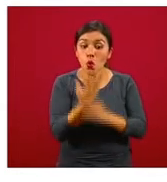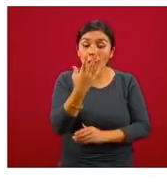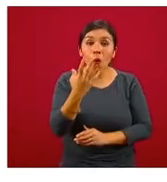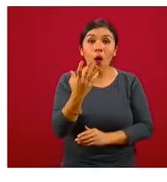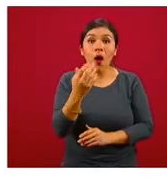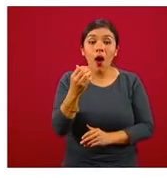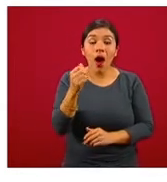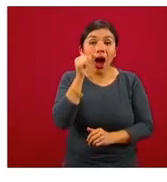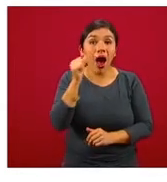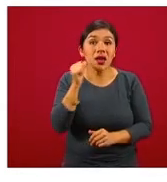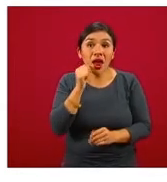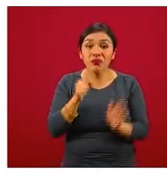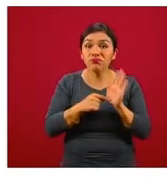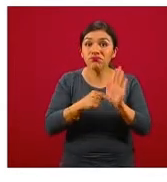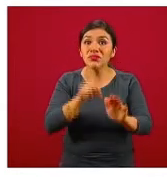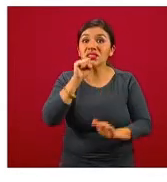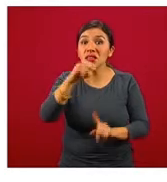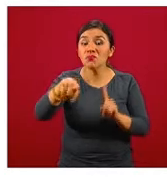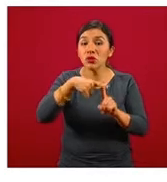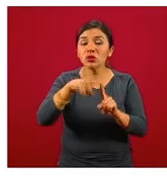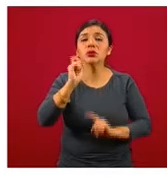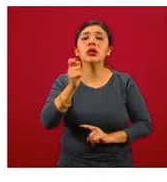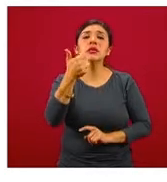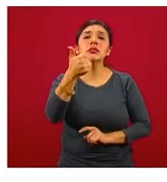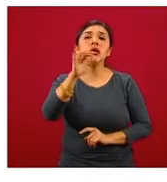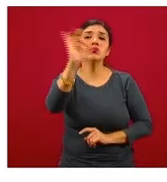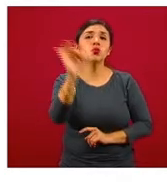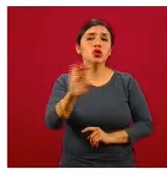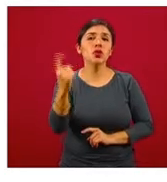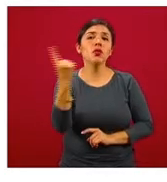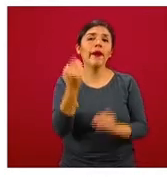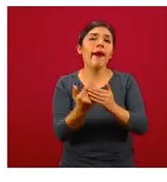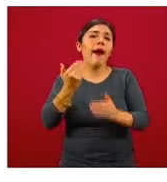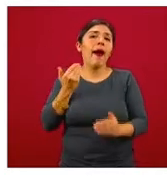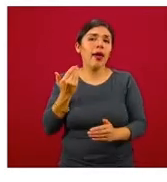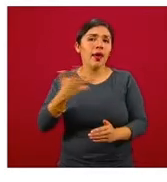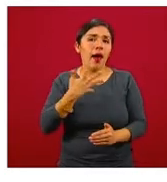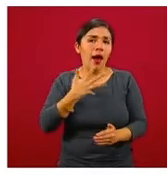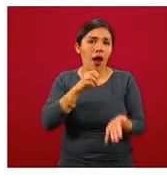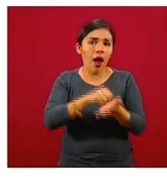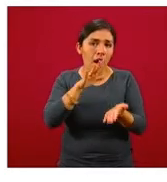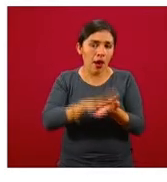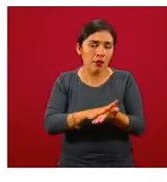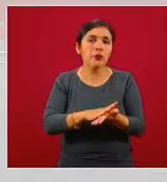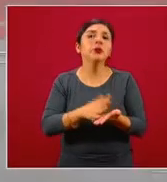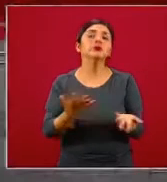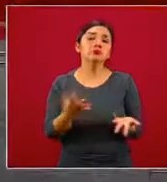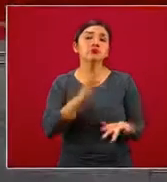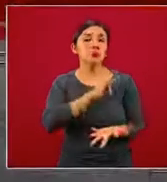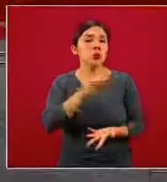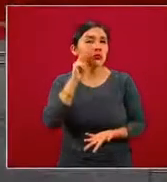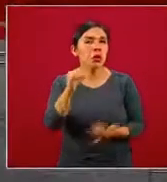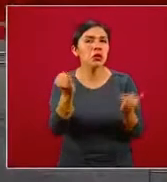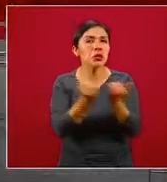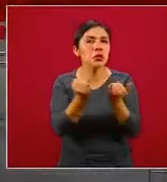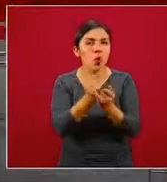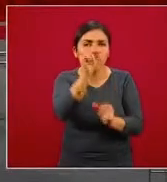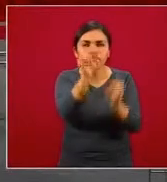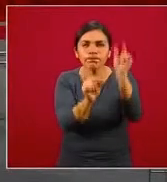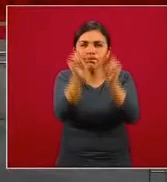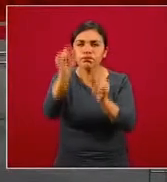confirmed confirmados cases representan represent solo un 6% de lo que 6% se tenía of what had been acumulado de accumulated manera anterior y from the podemos day ver before. claramente en las And we